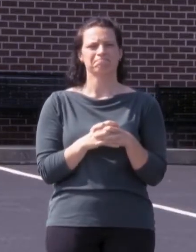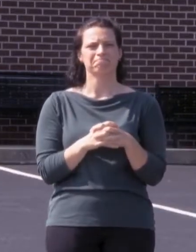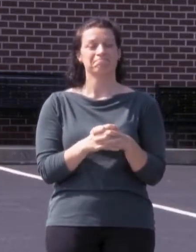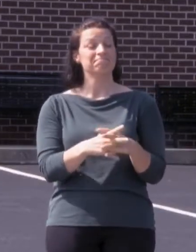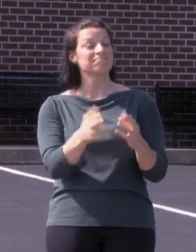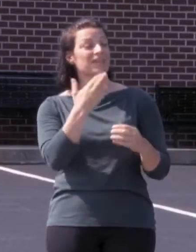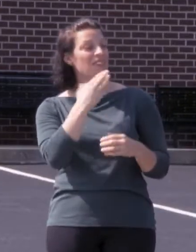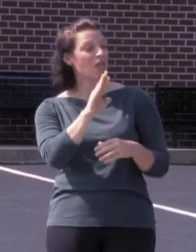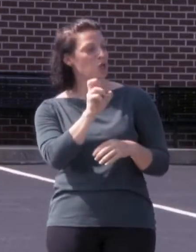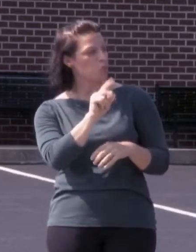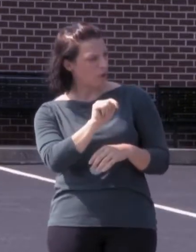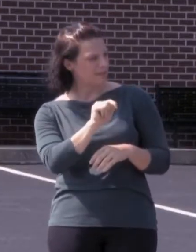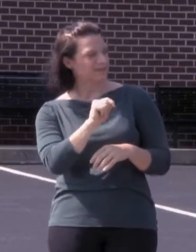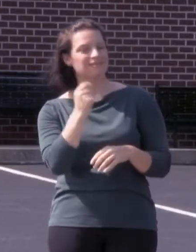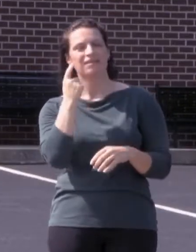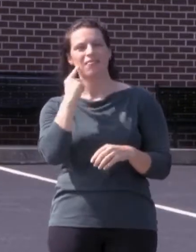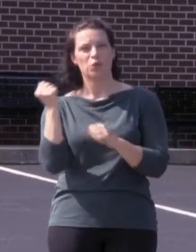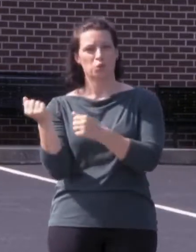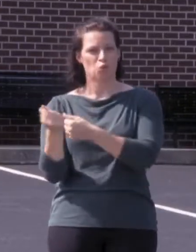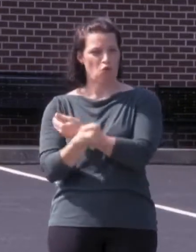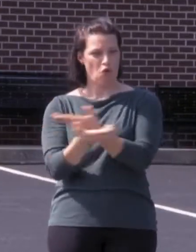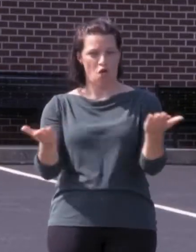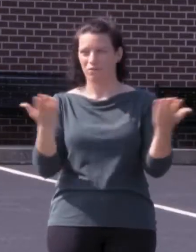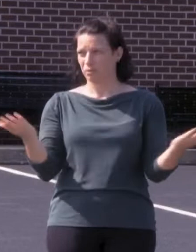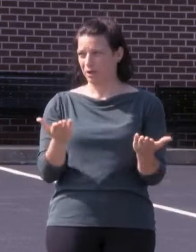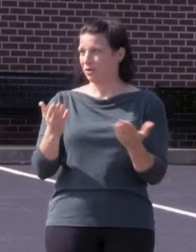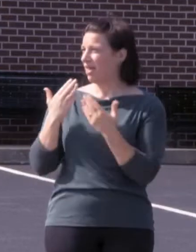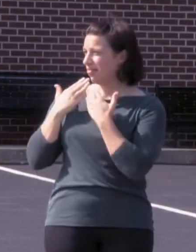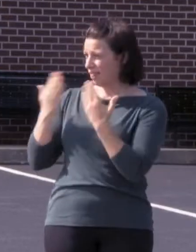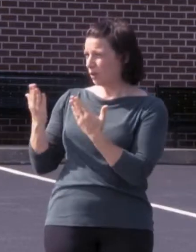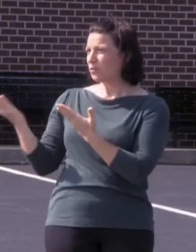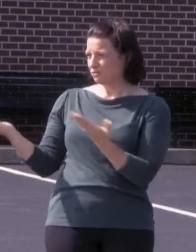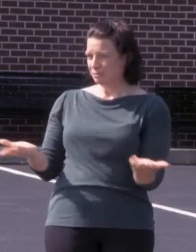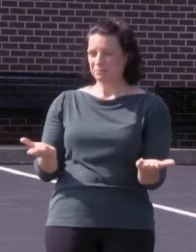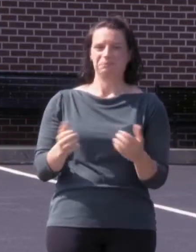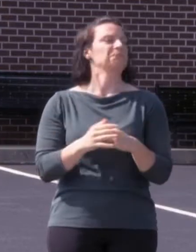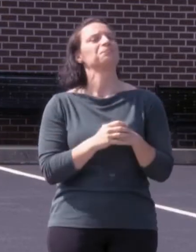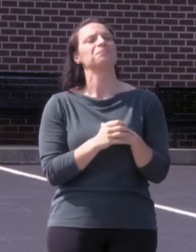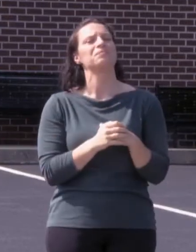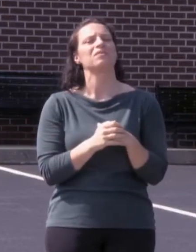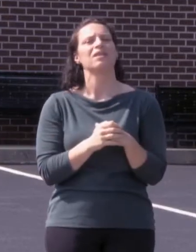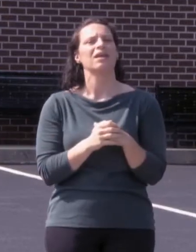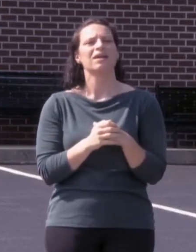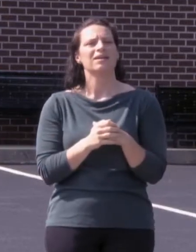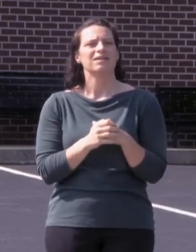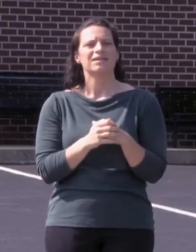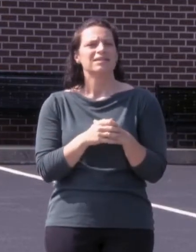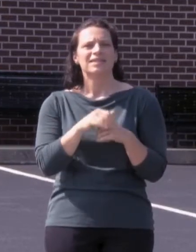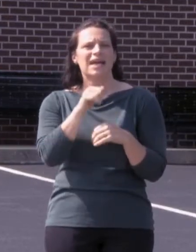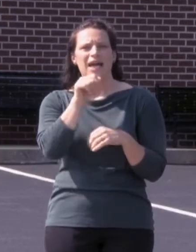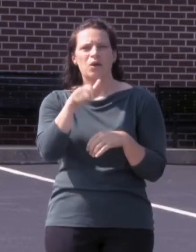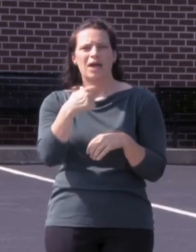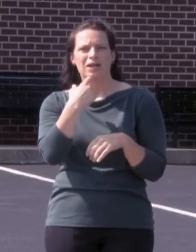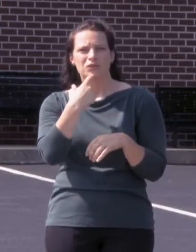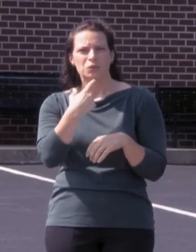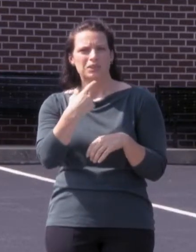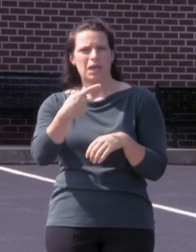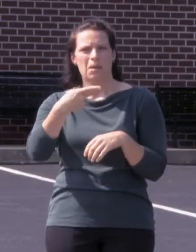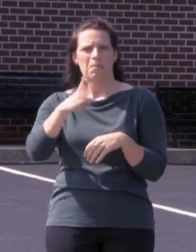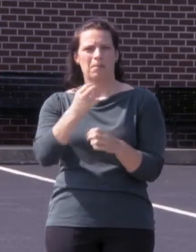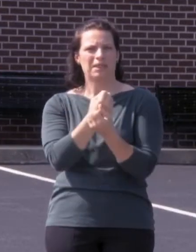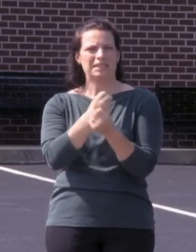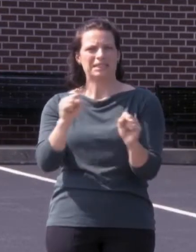Thank you, Brent, and thank you all for being here, and thank all of you for being here. I don't have to say public safety